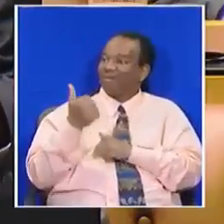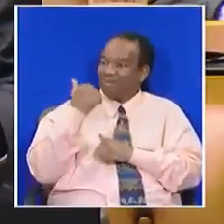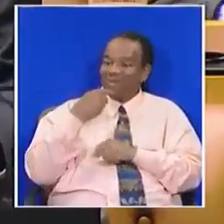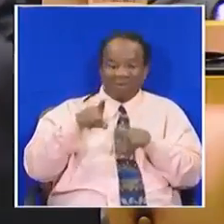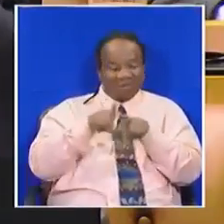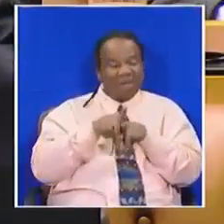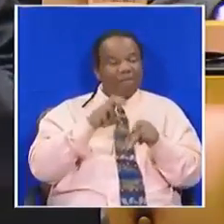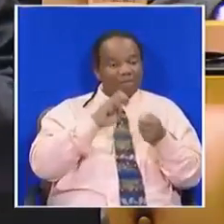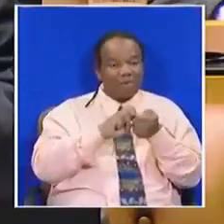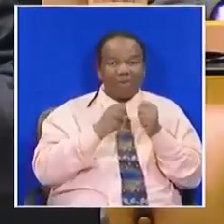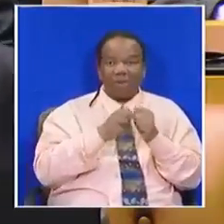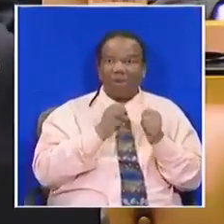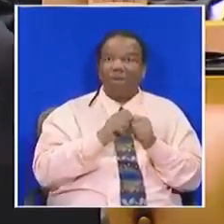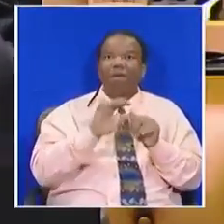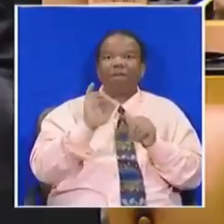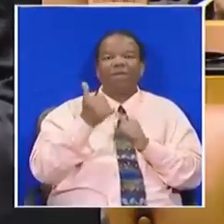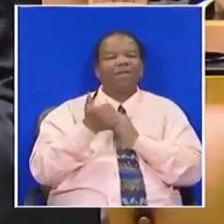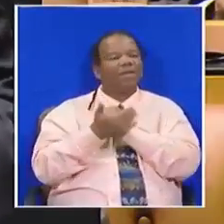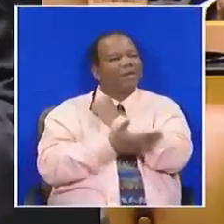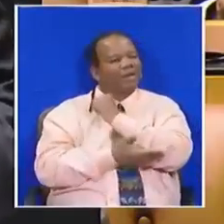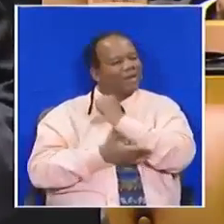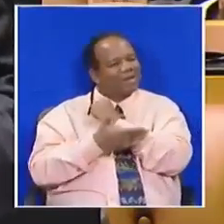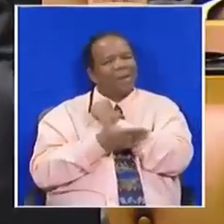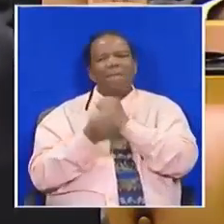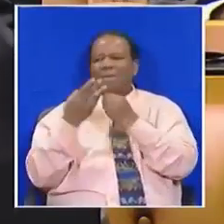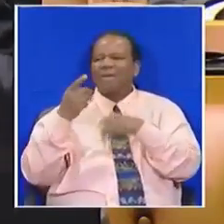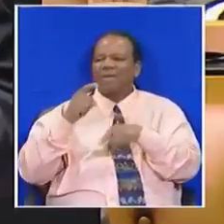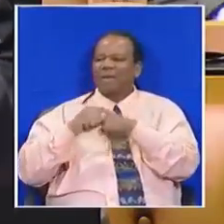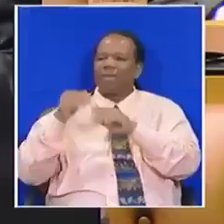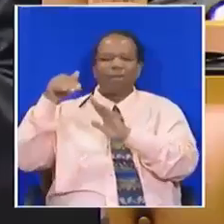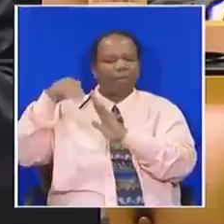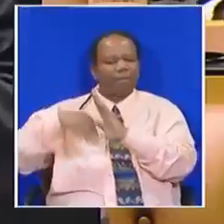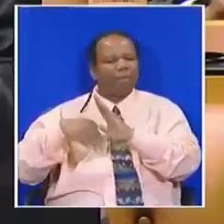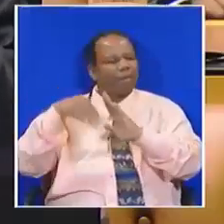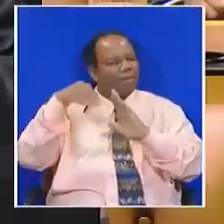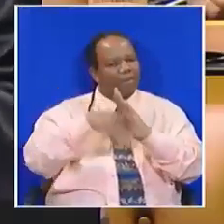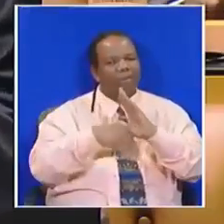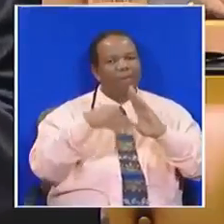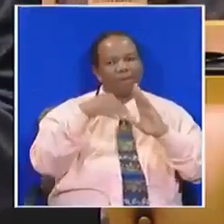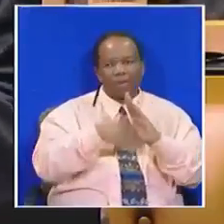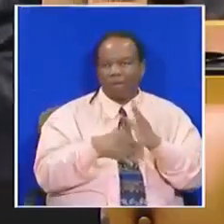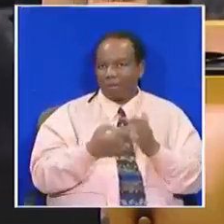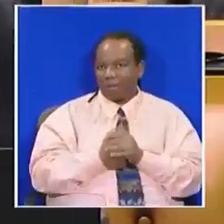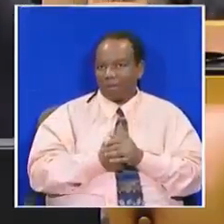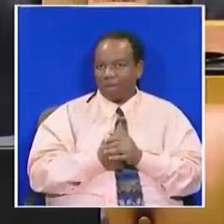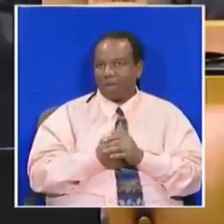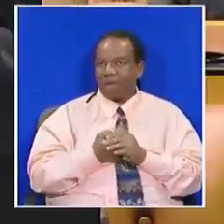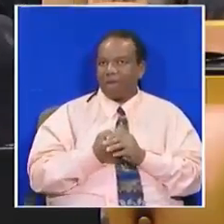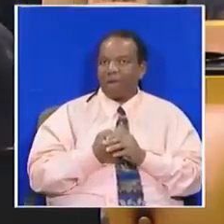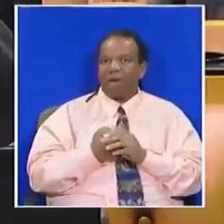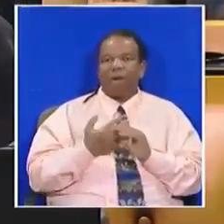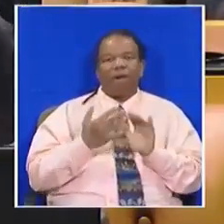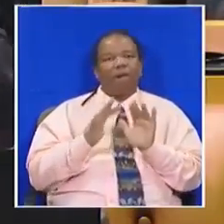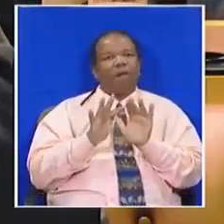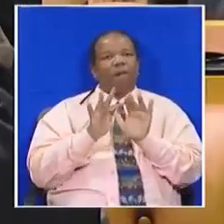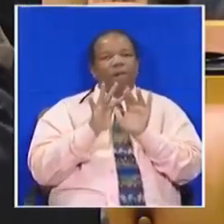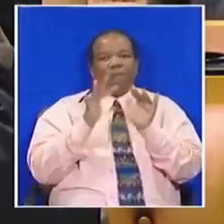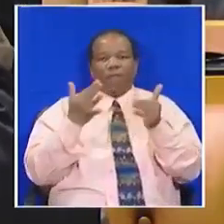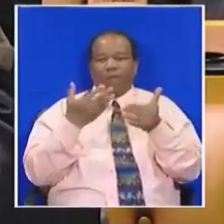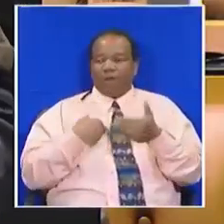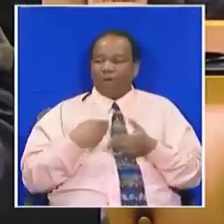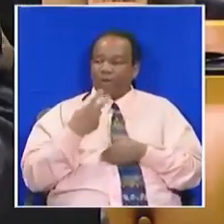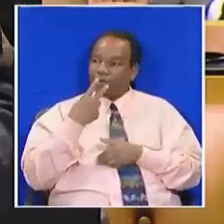Our country has been through a number of recessions, and what stood us in good stead, which the private sector